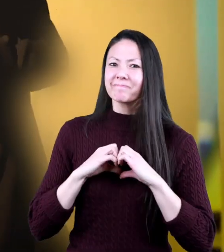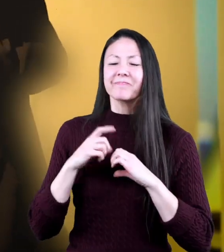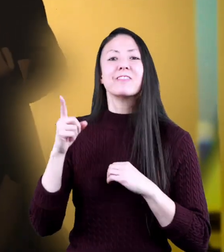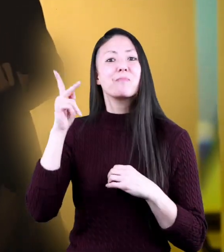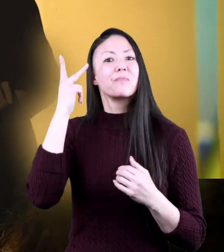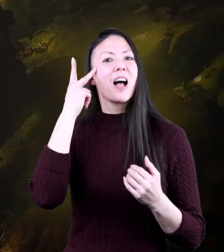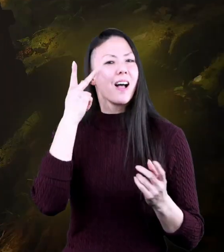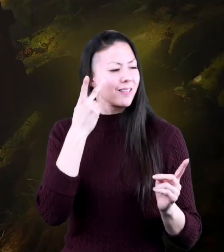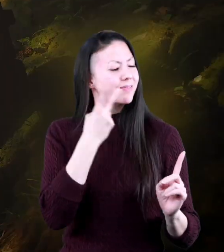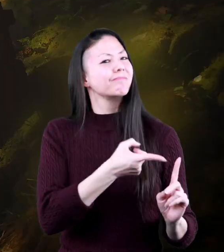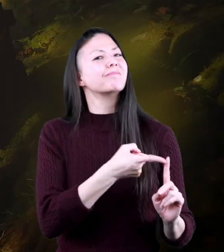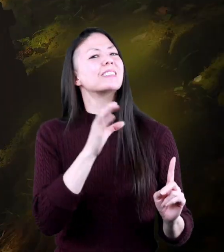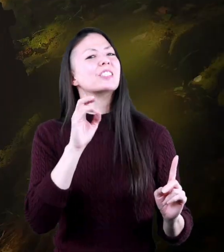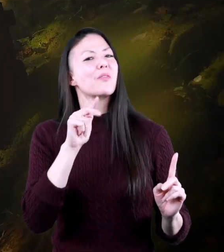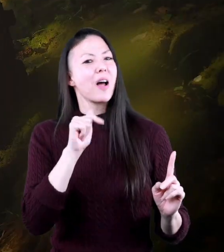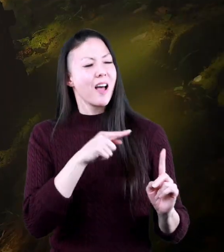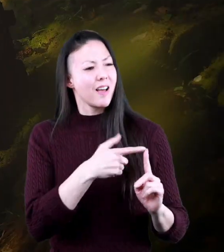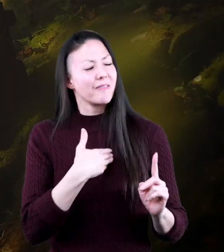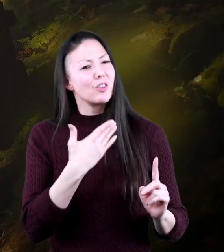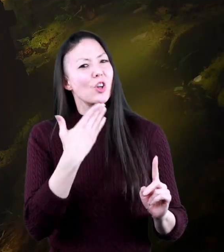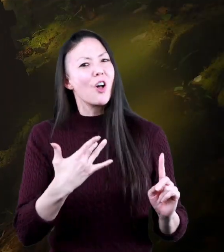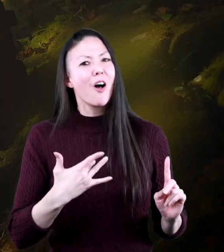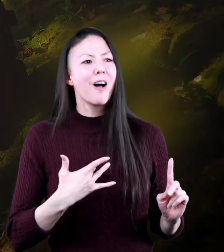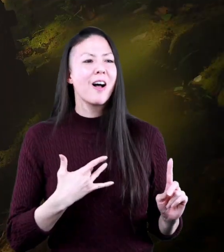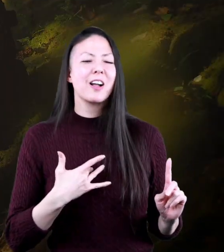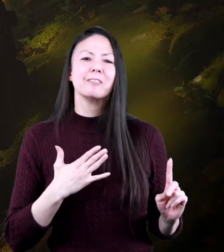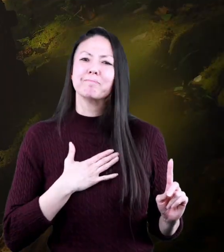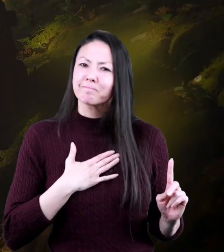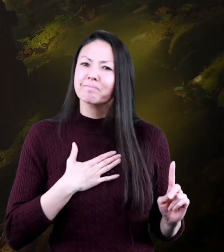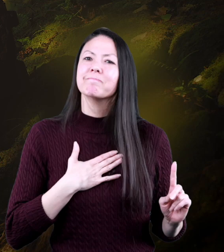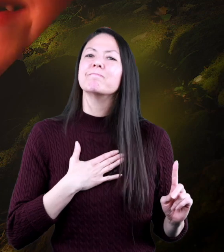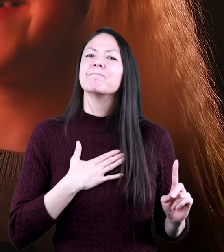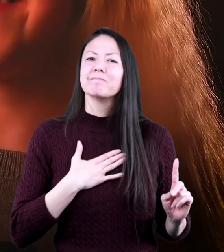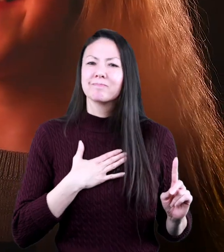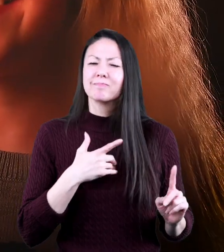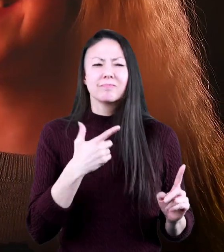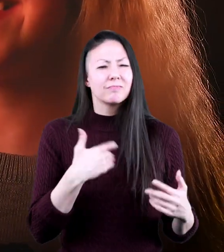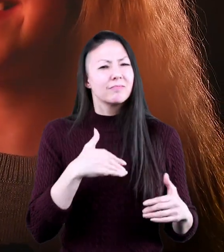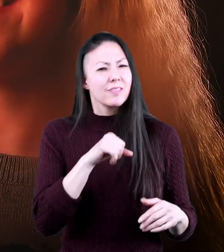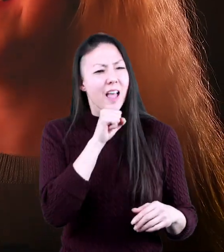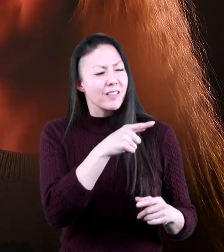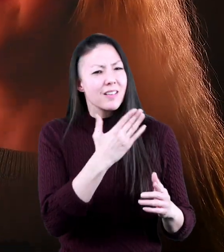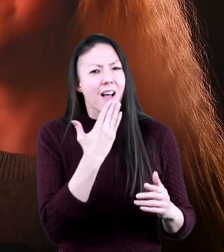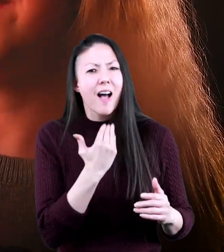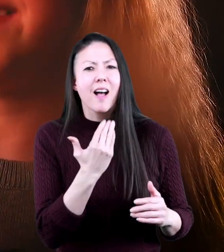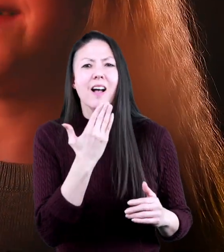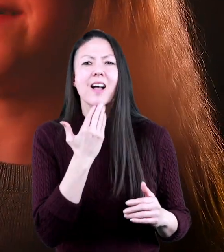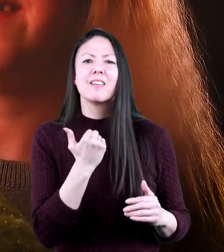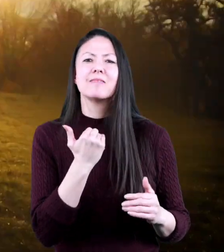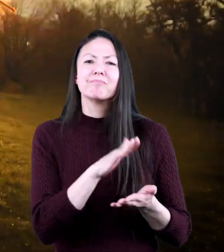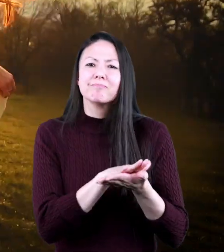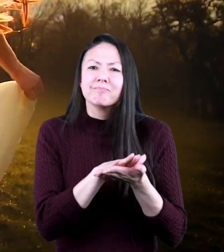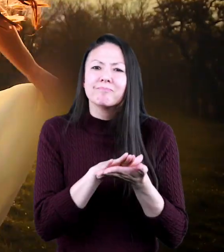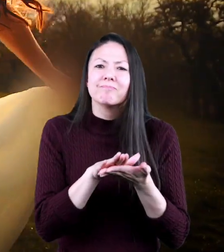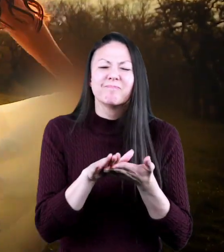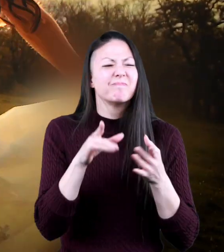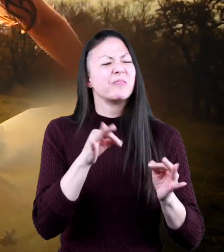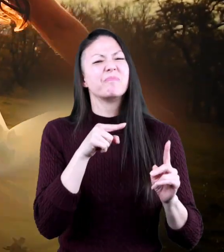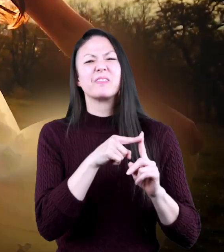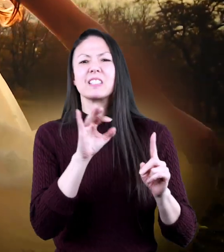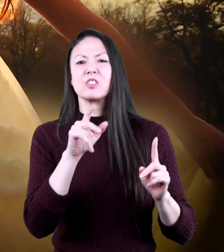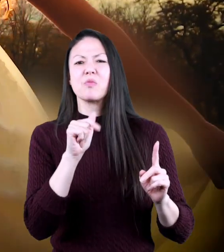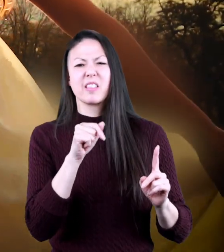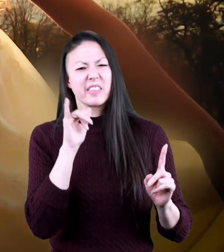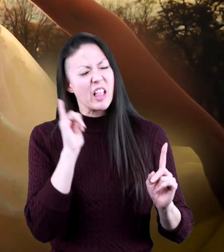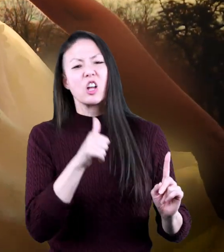her. The prince could see that Cinderella had a good heart. He loved that she was kind. The prince determined